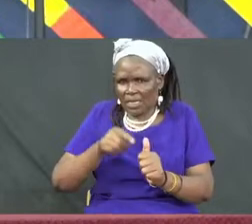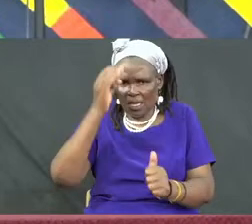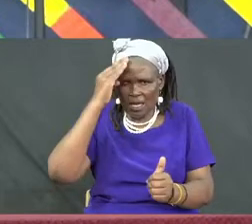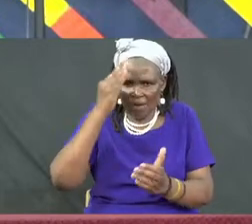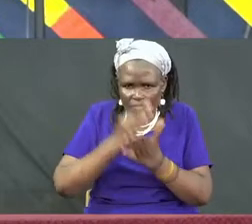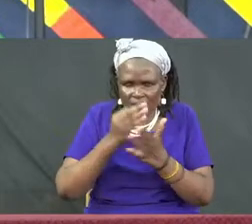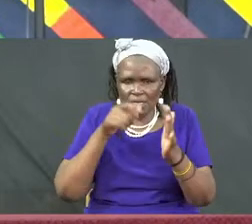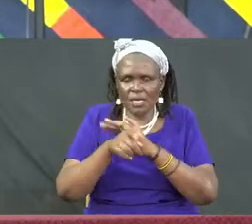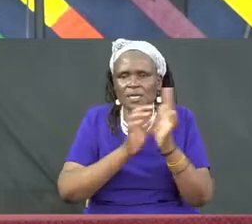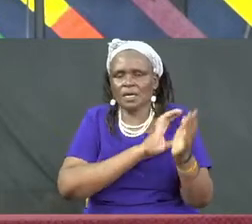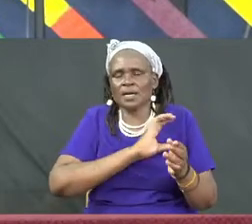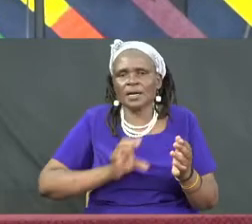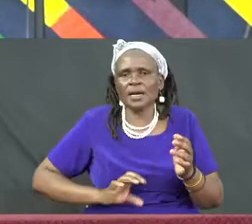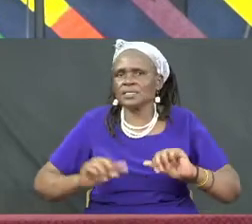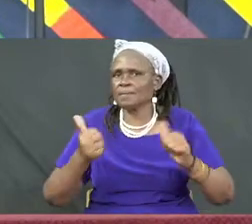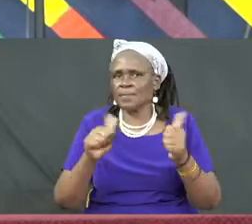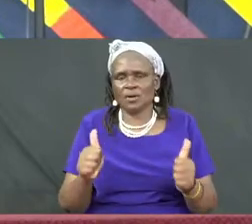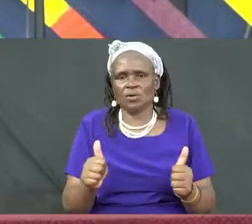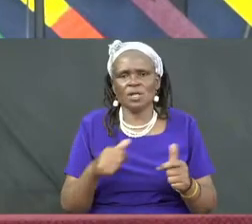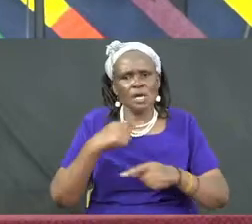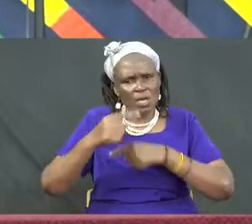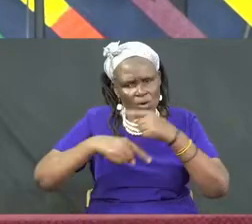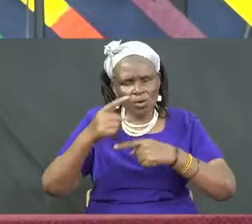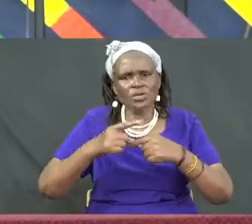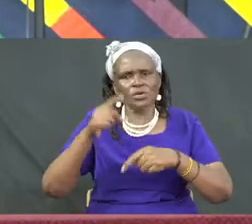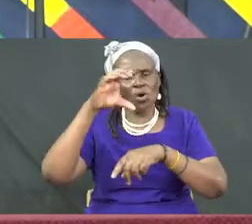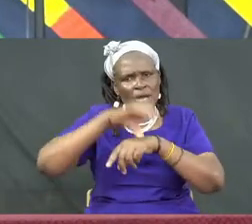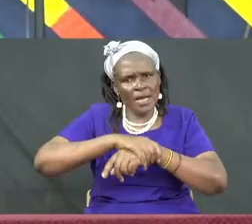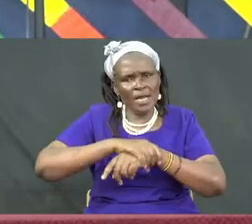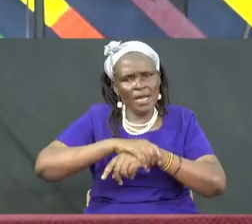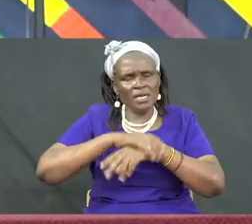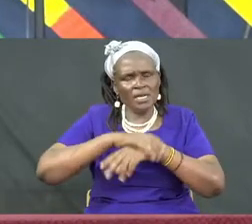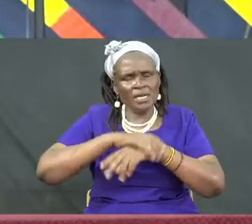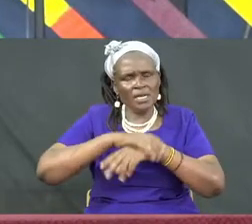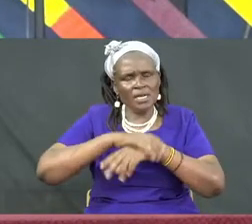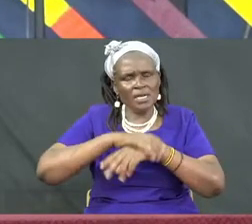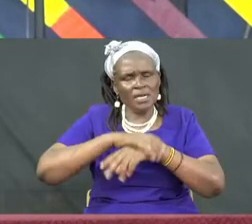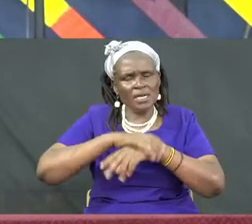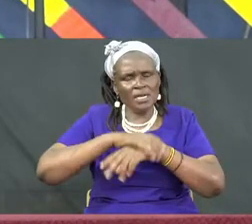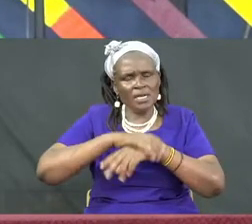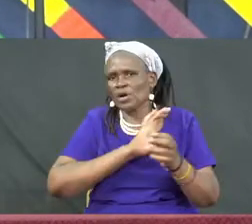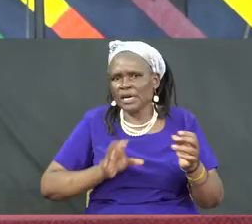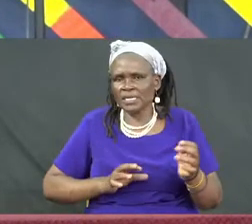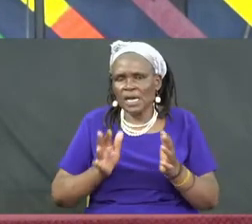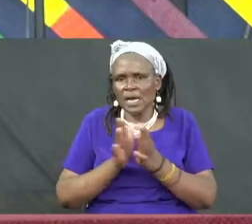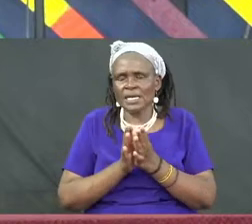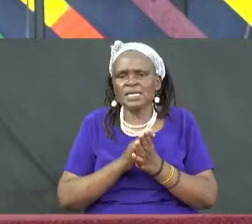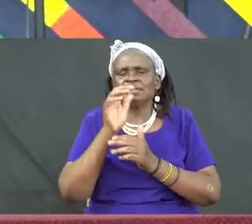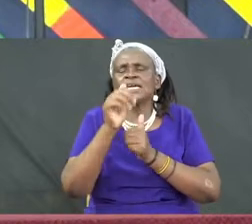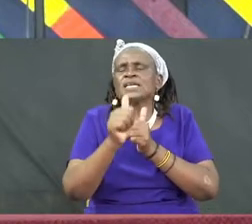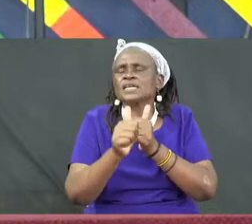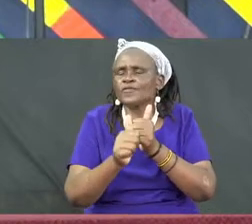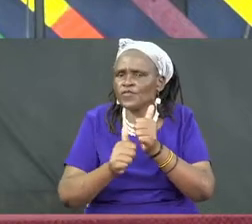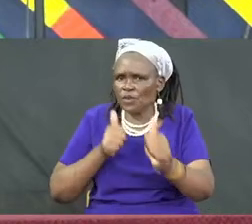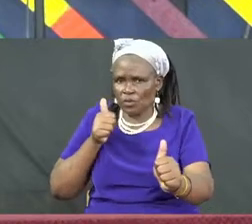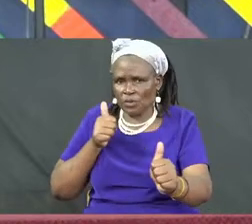in Christ. They still held on to the name of Christ. They refused